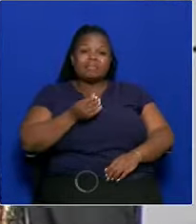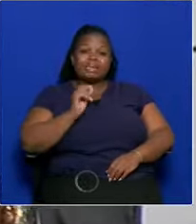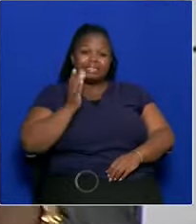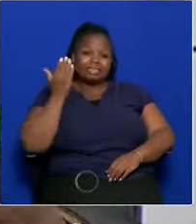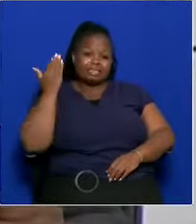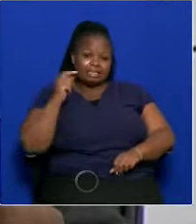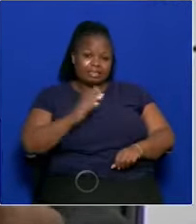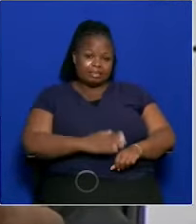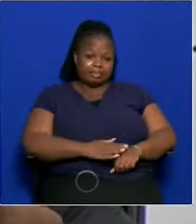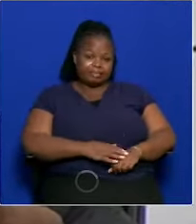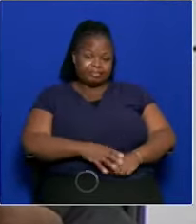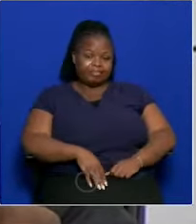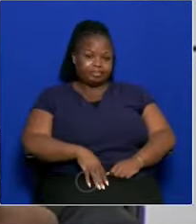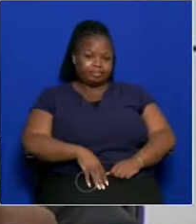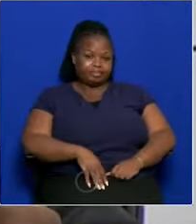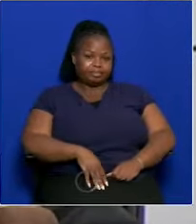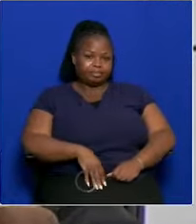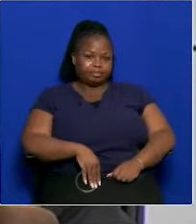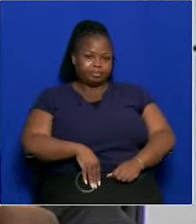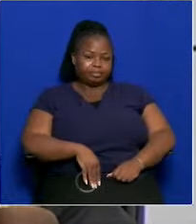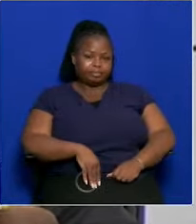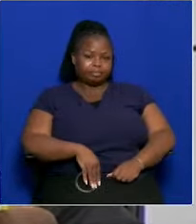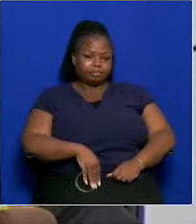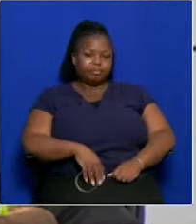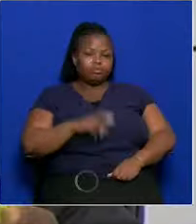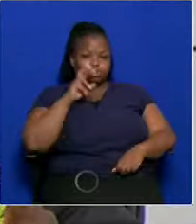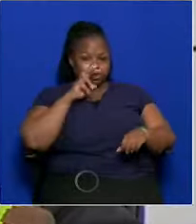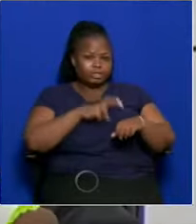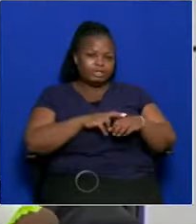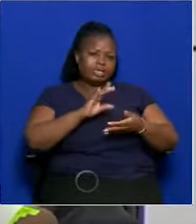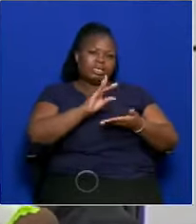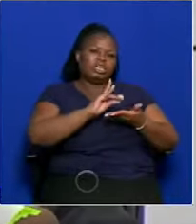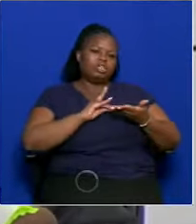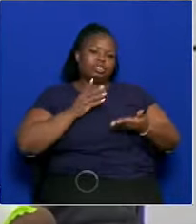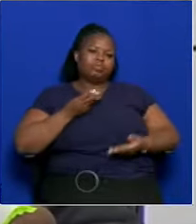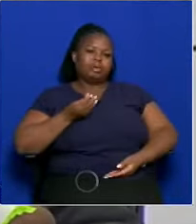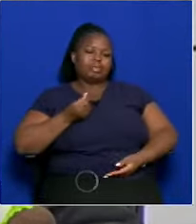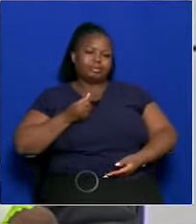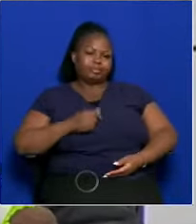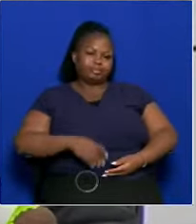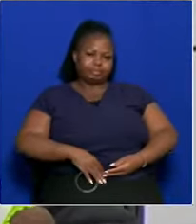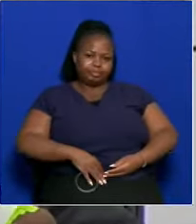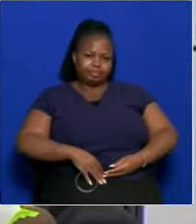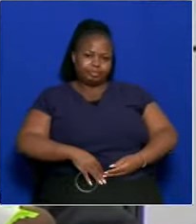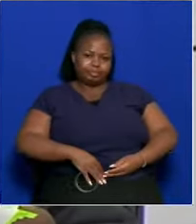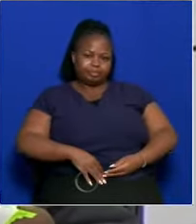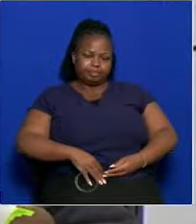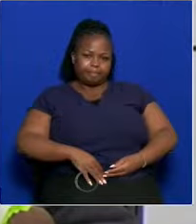You needed the cash advance because you were in need?